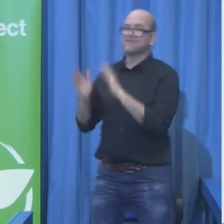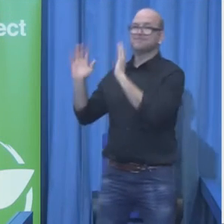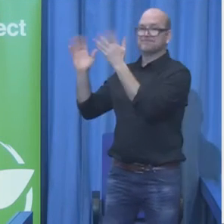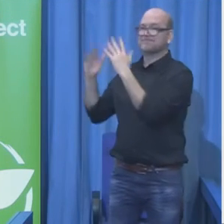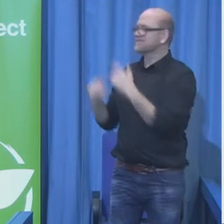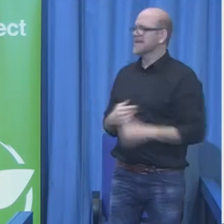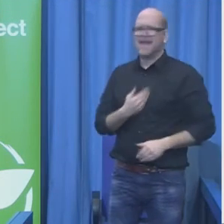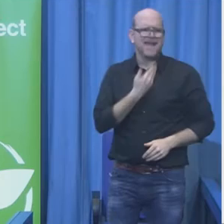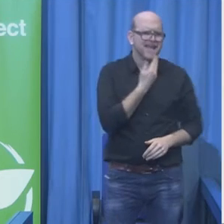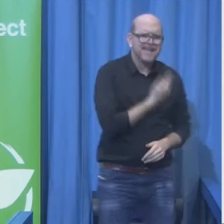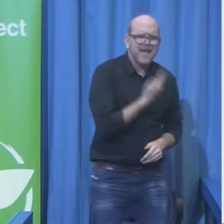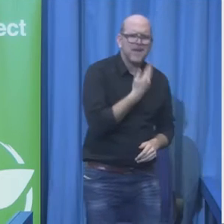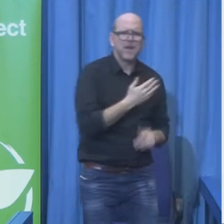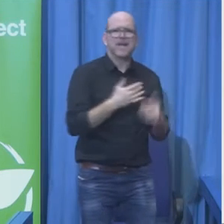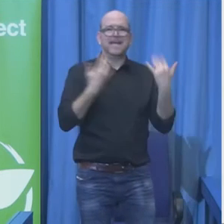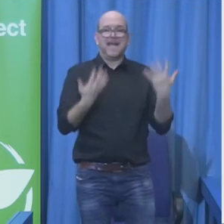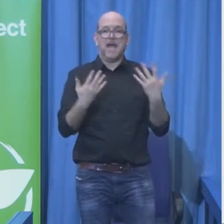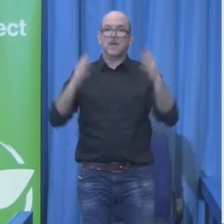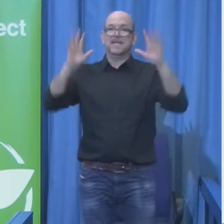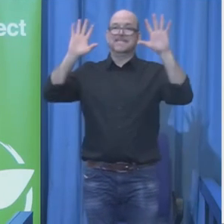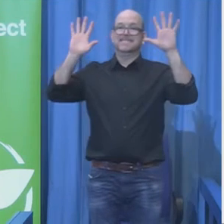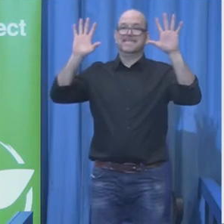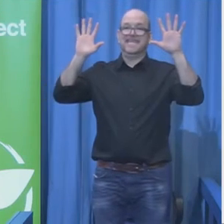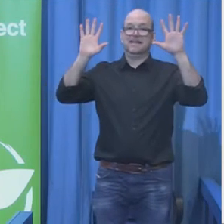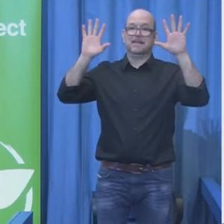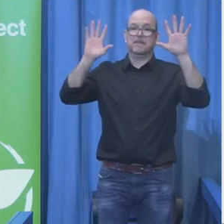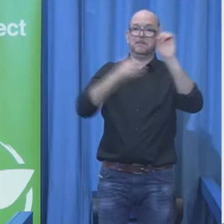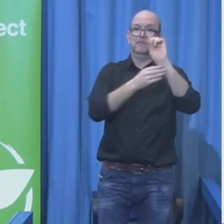get questions and comments from the floor.